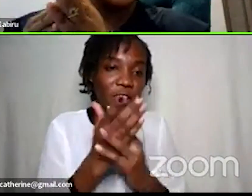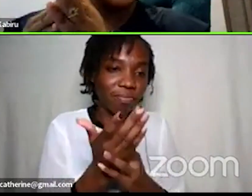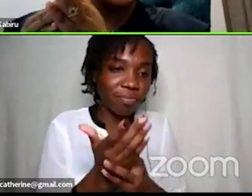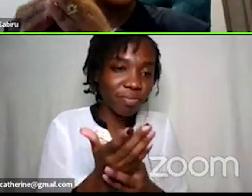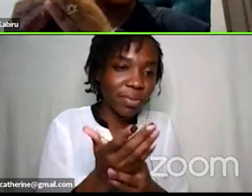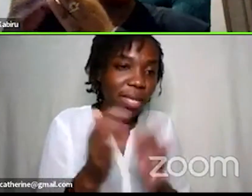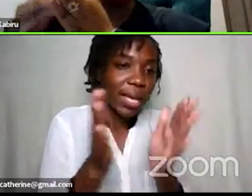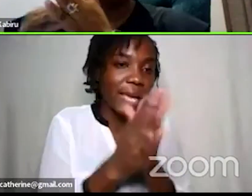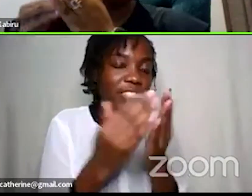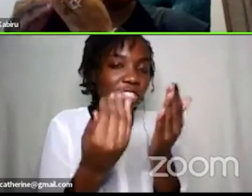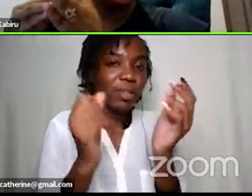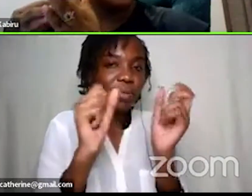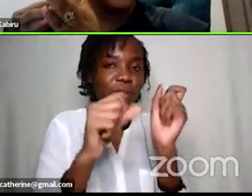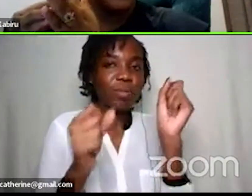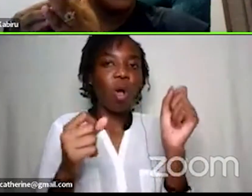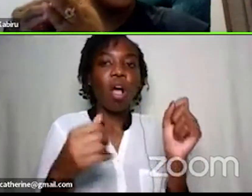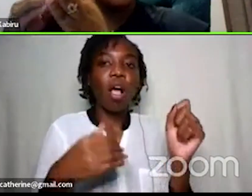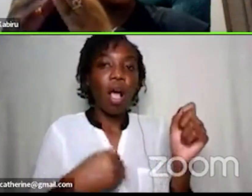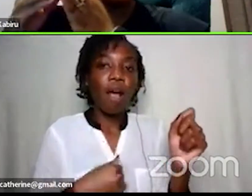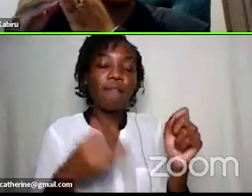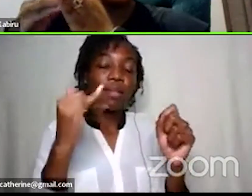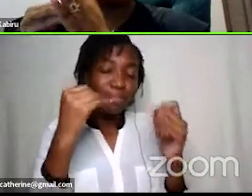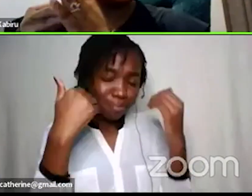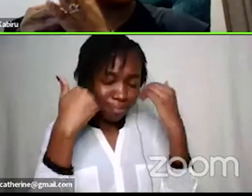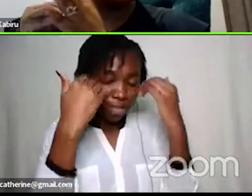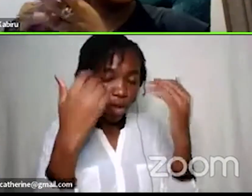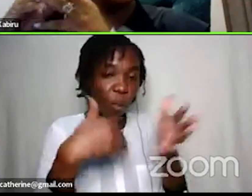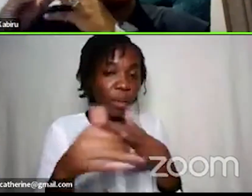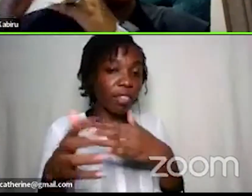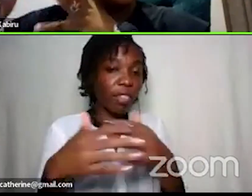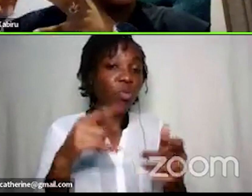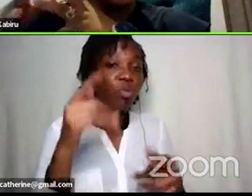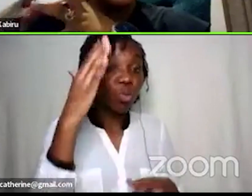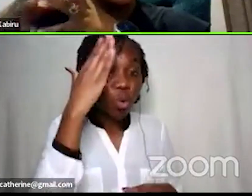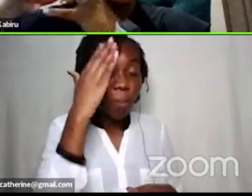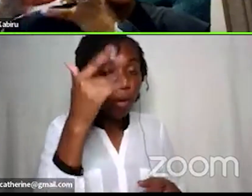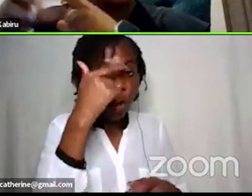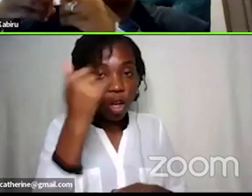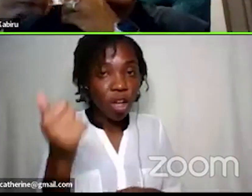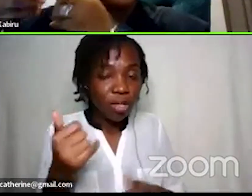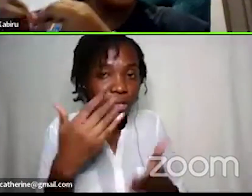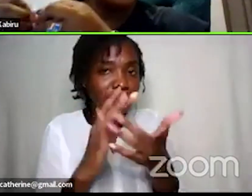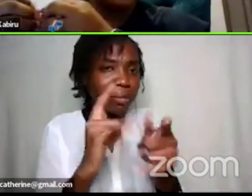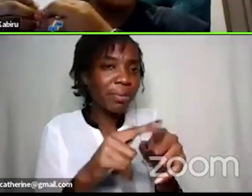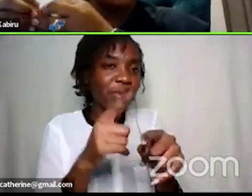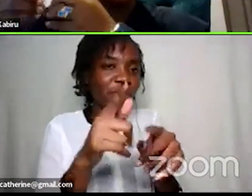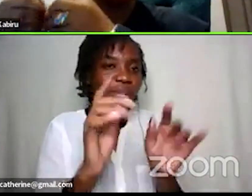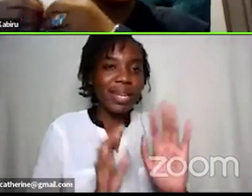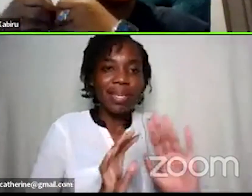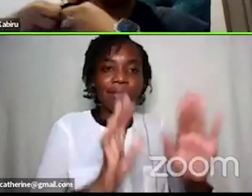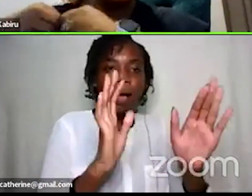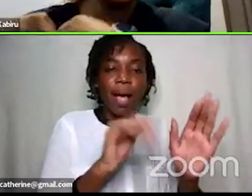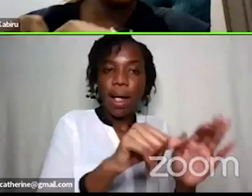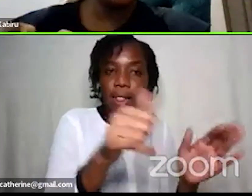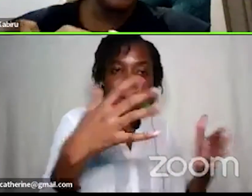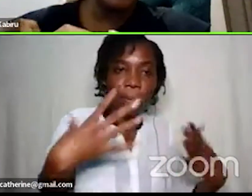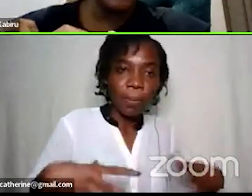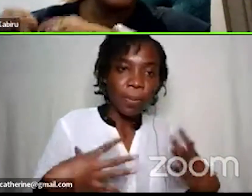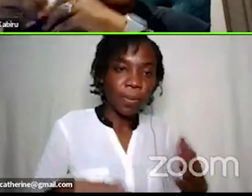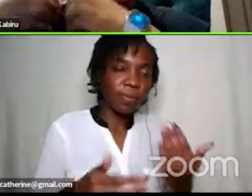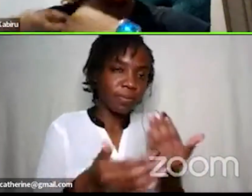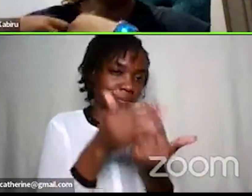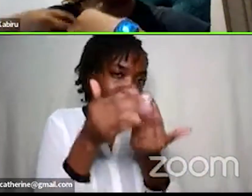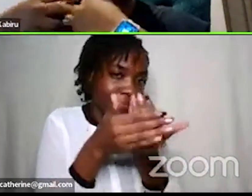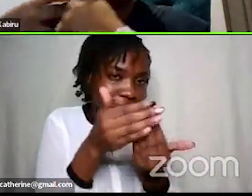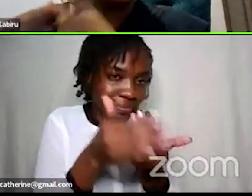go through distress without you knowing, because probably you leave them in the care of other people who take advantage of